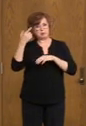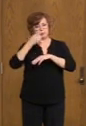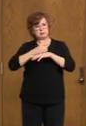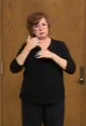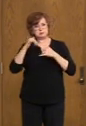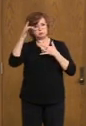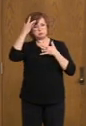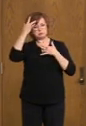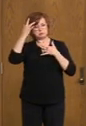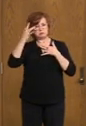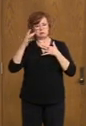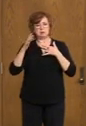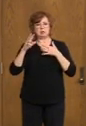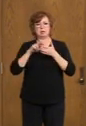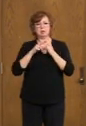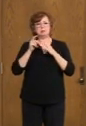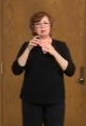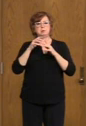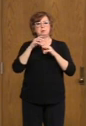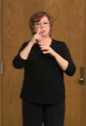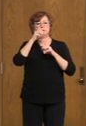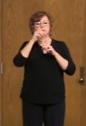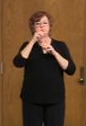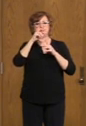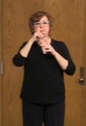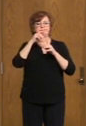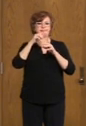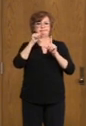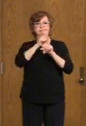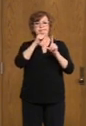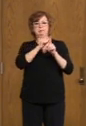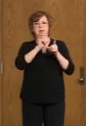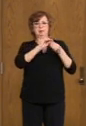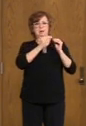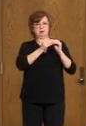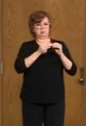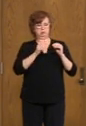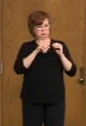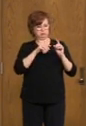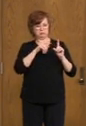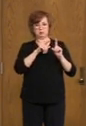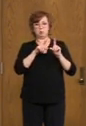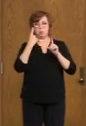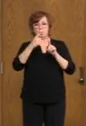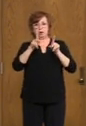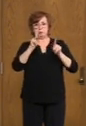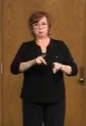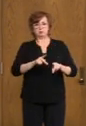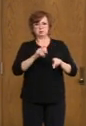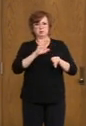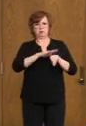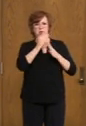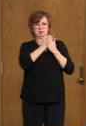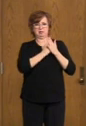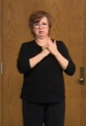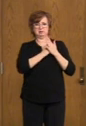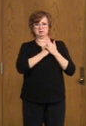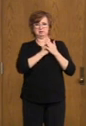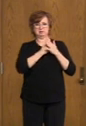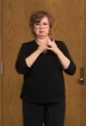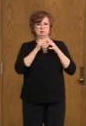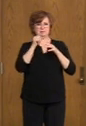adjusted. But having said that, we have to remember that even after adjustment, it's likely that our daily 7-day average and